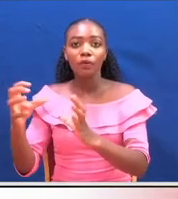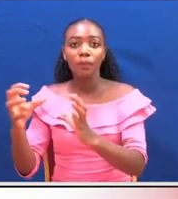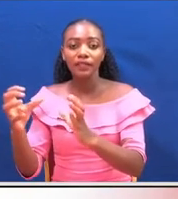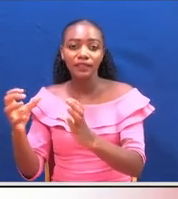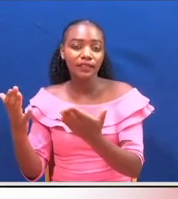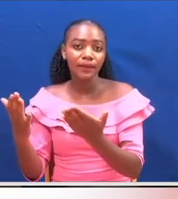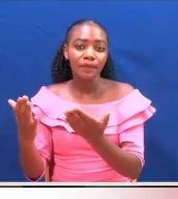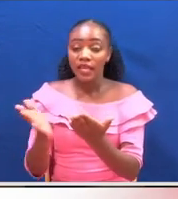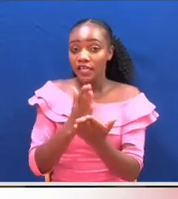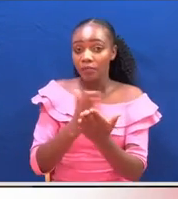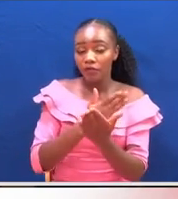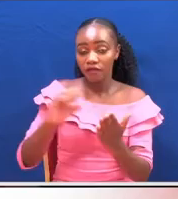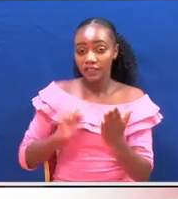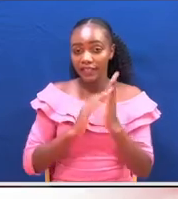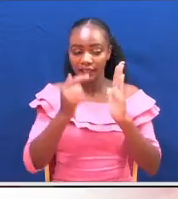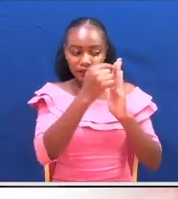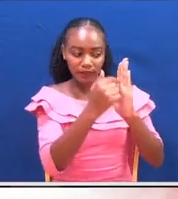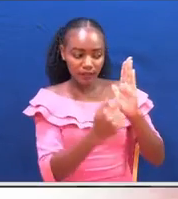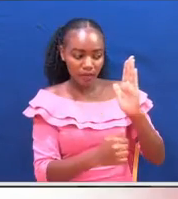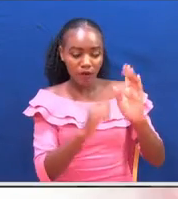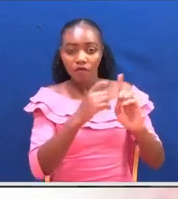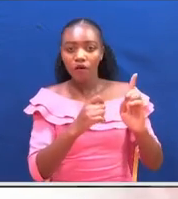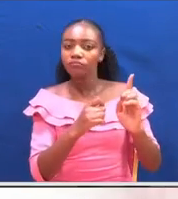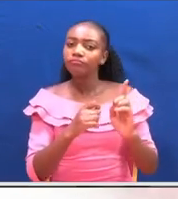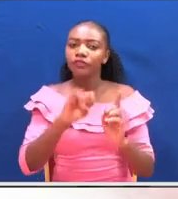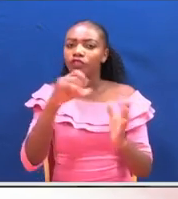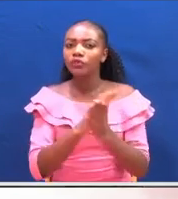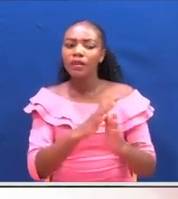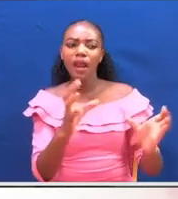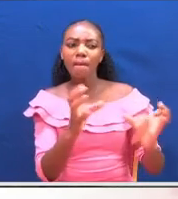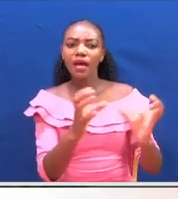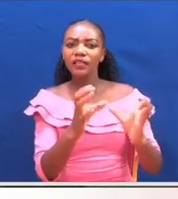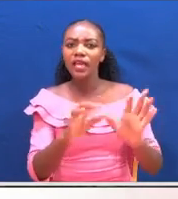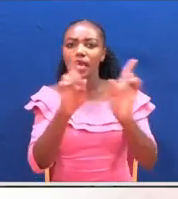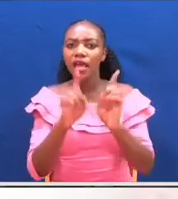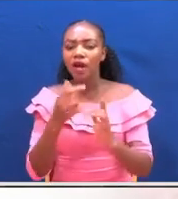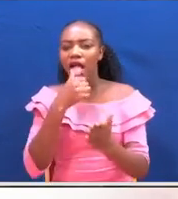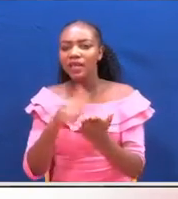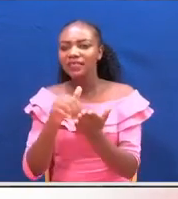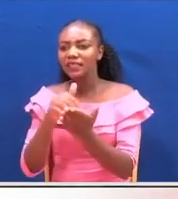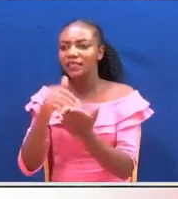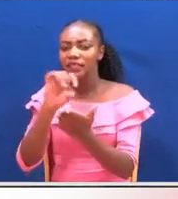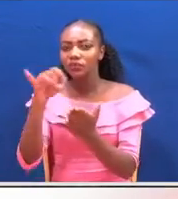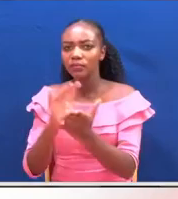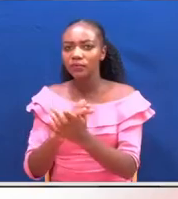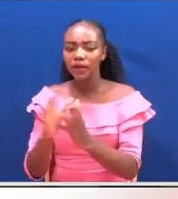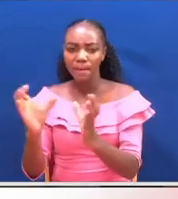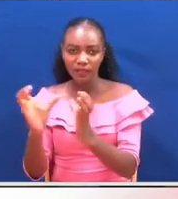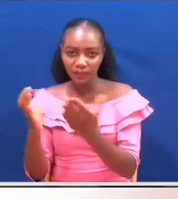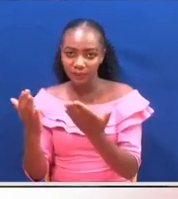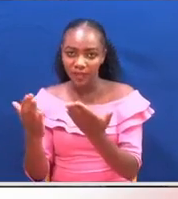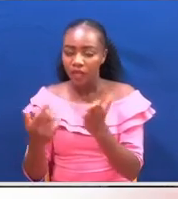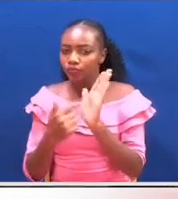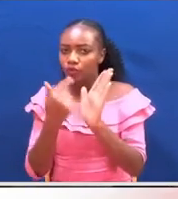expelled senator's name from the list of Jubilee Party members. In a letter addressed to the Jubilee Party Secretary General Raphael Tuju,